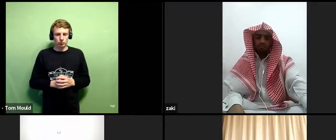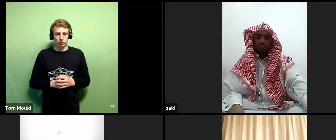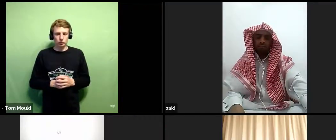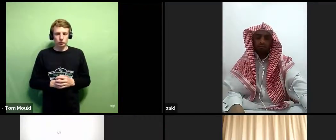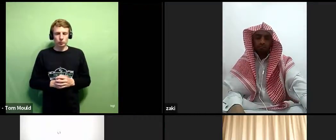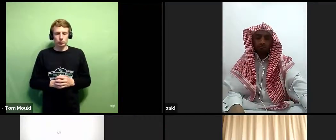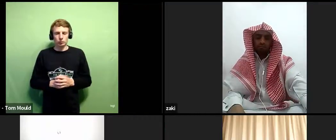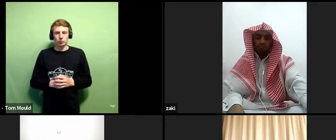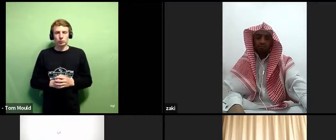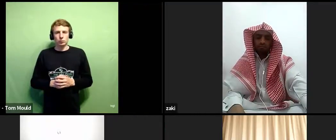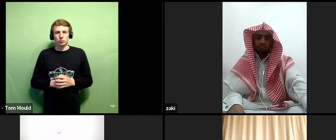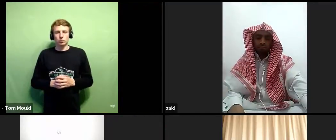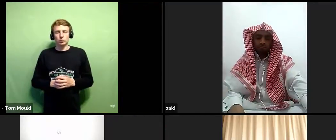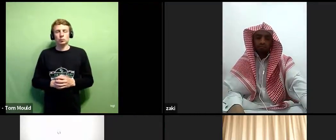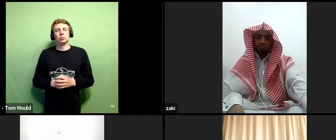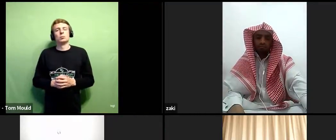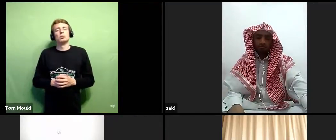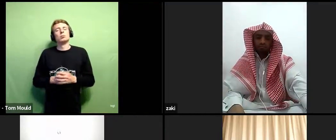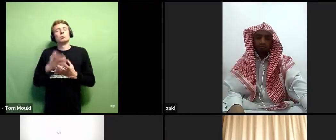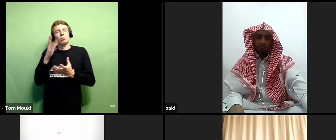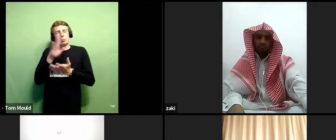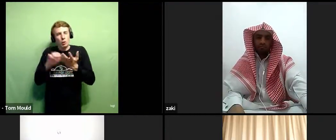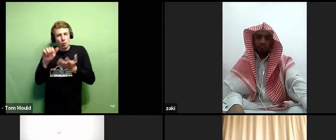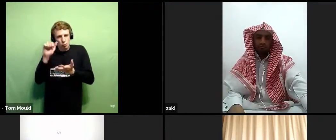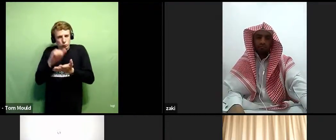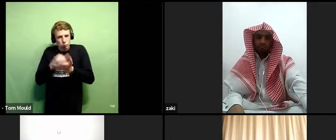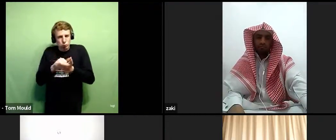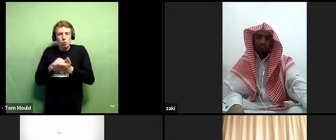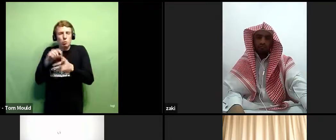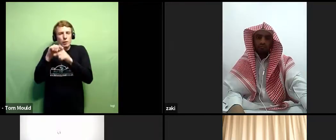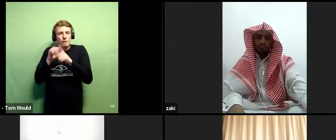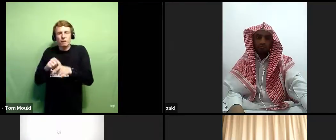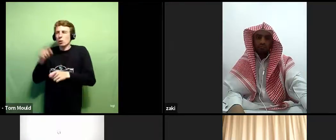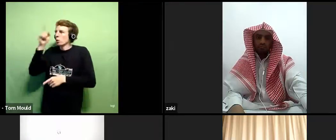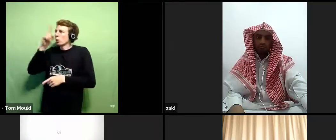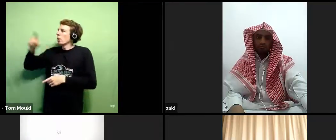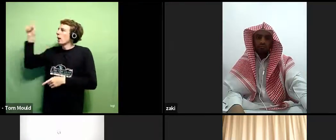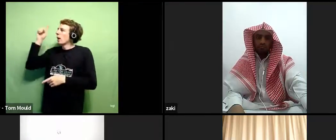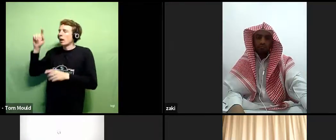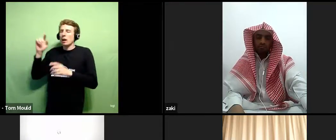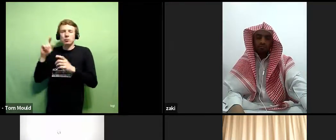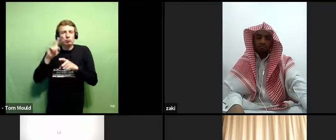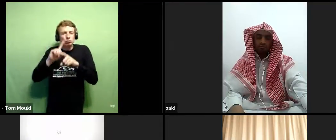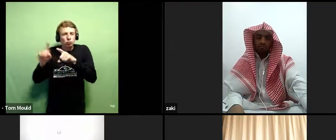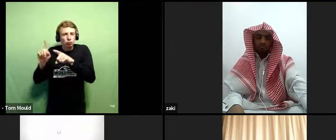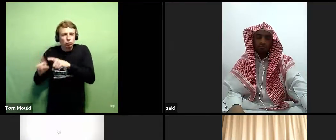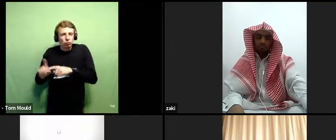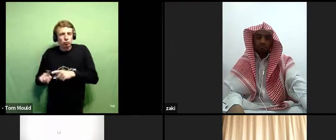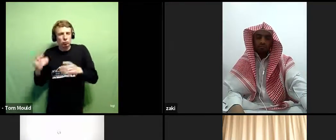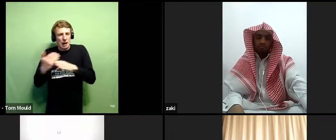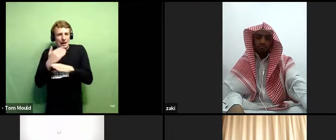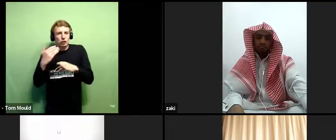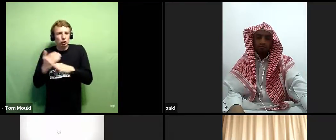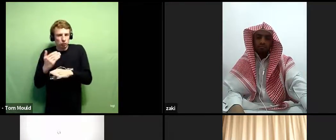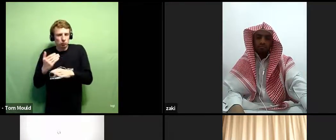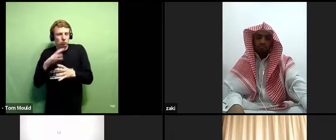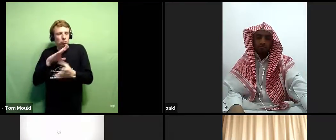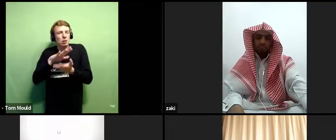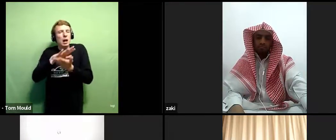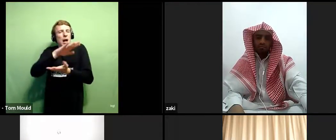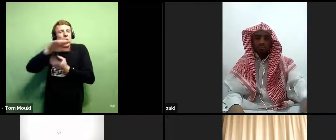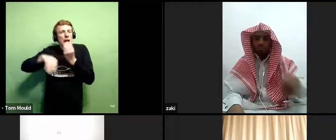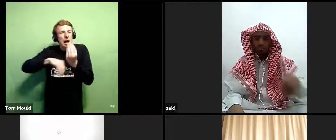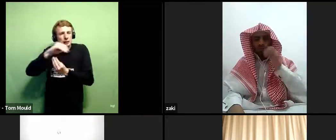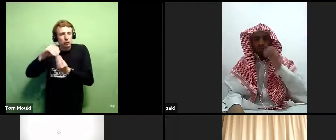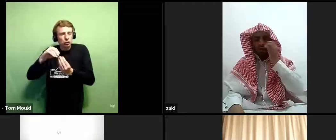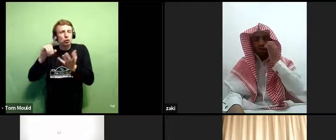And perform properly all the ceremonies according to the ways of Prophet Muhammad, the Hajj and the Umrah, the